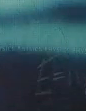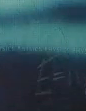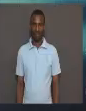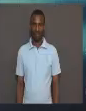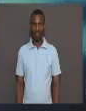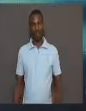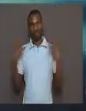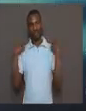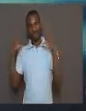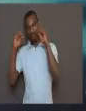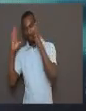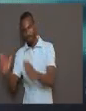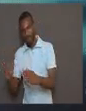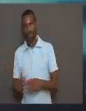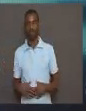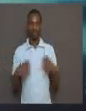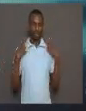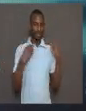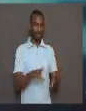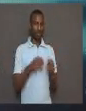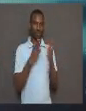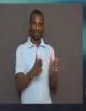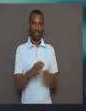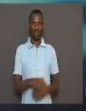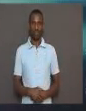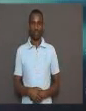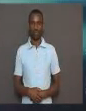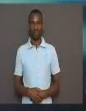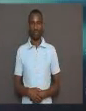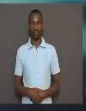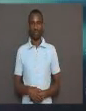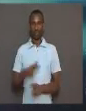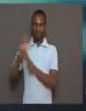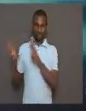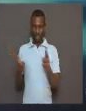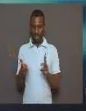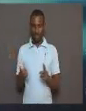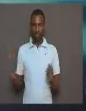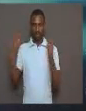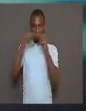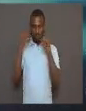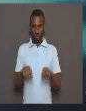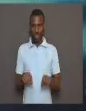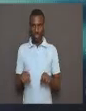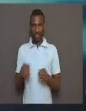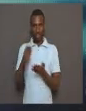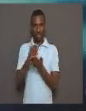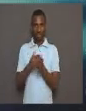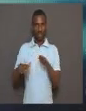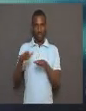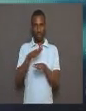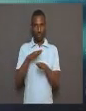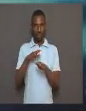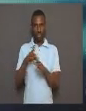Hello, teacher. Hello, students. Welcome to today's lesson on